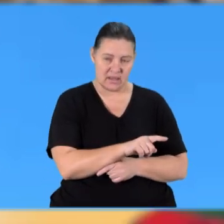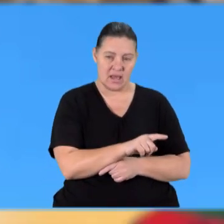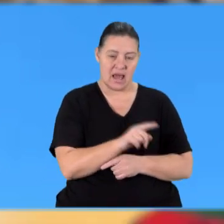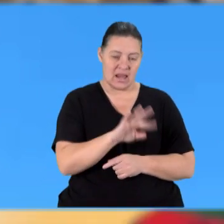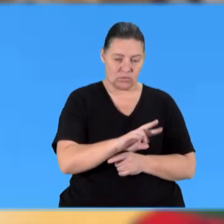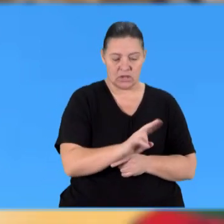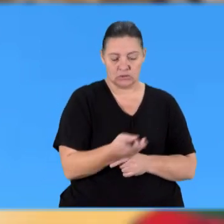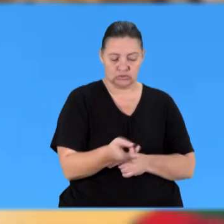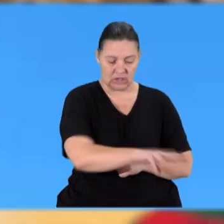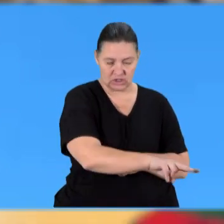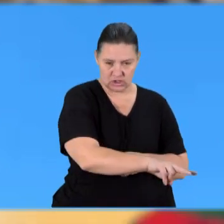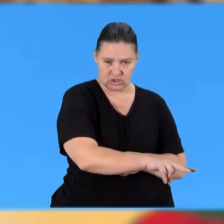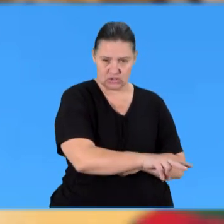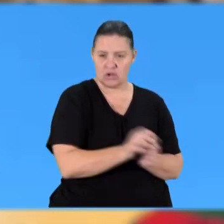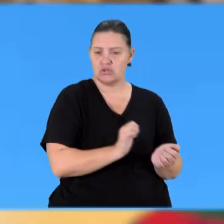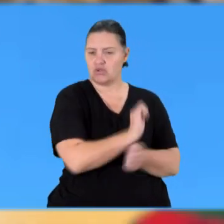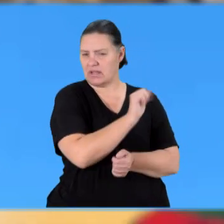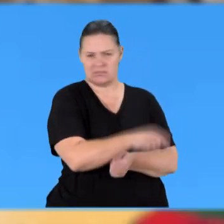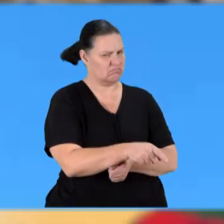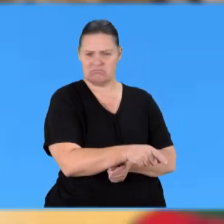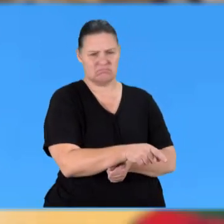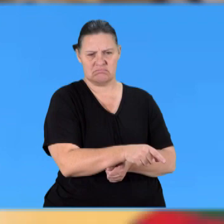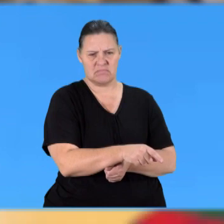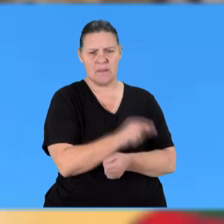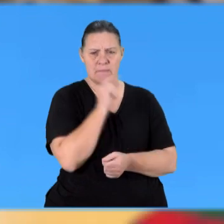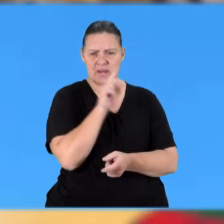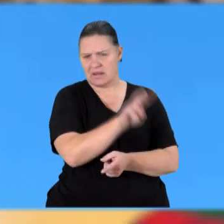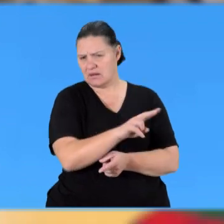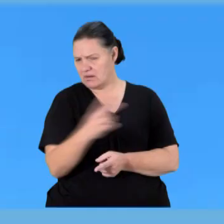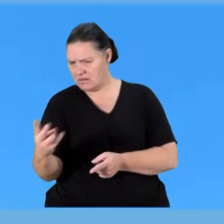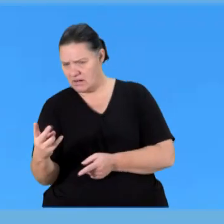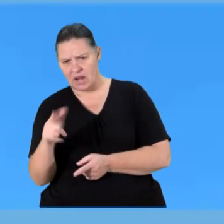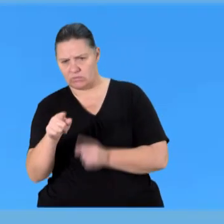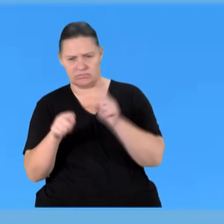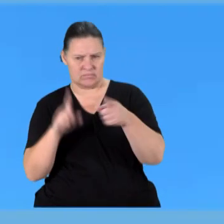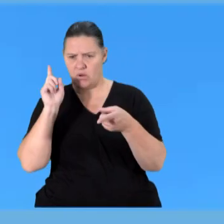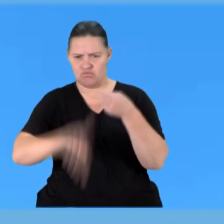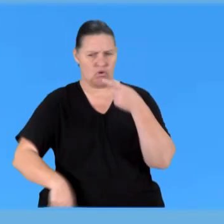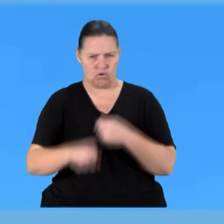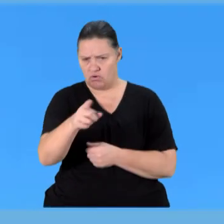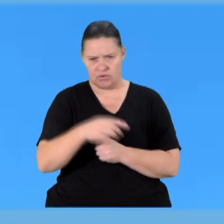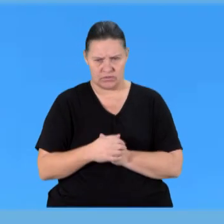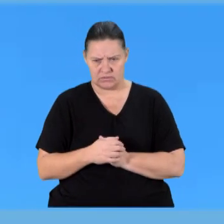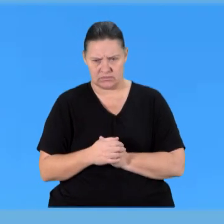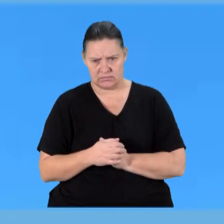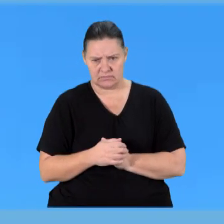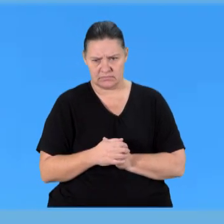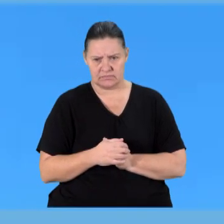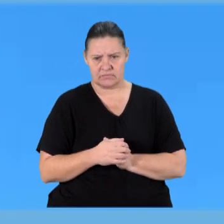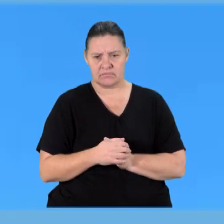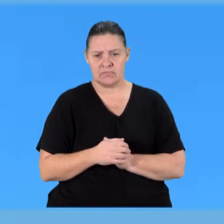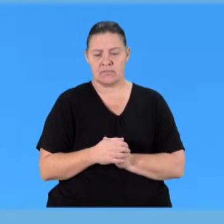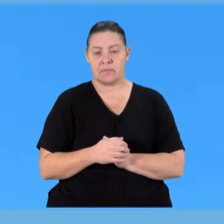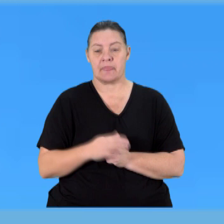liquid turns into a solid. So but then here we have that a solid is going to a liquid, which then means that it can